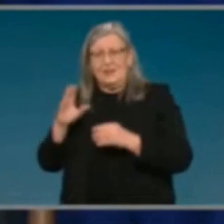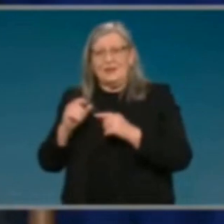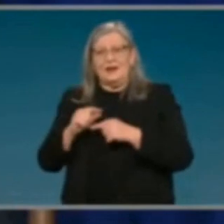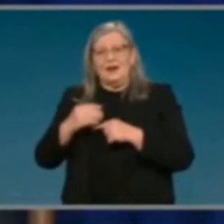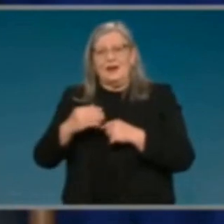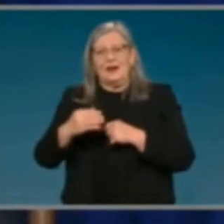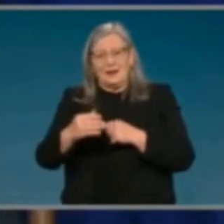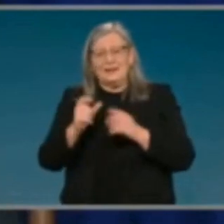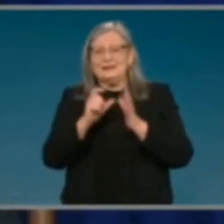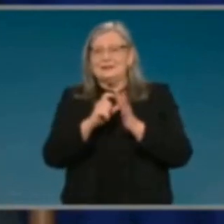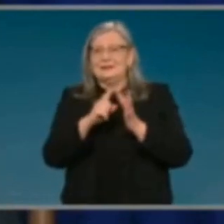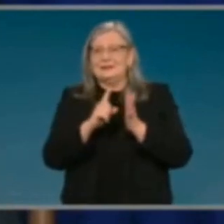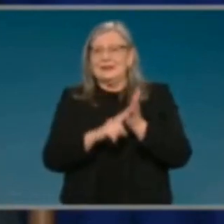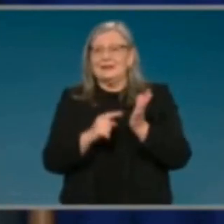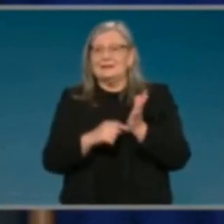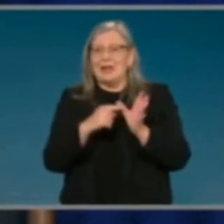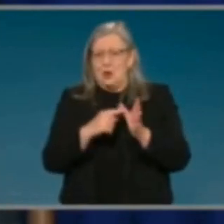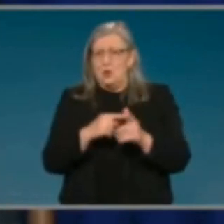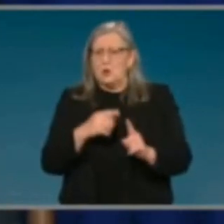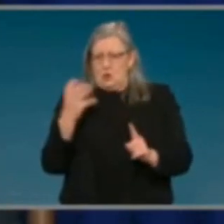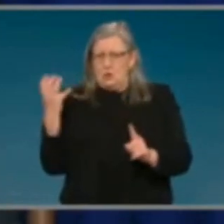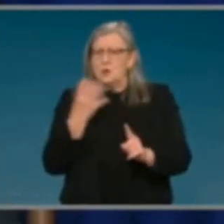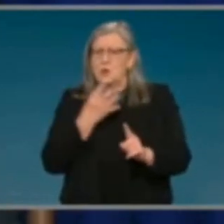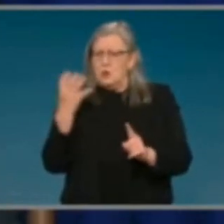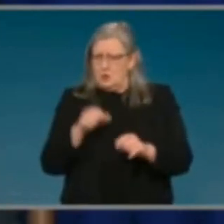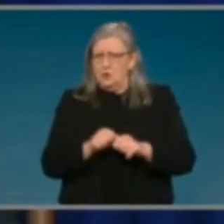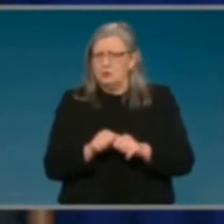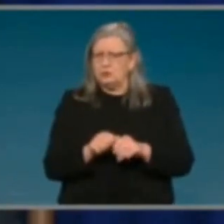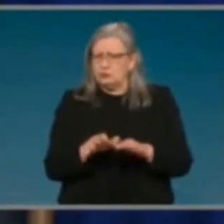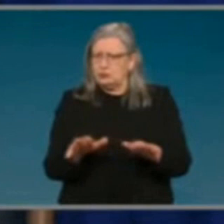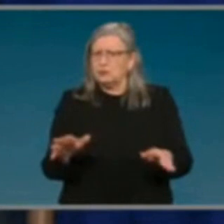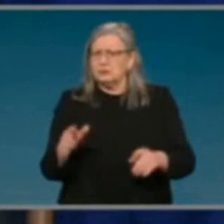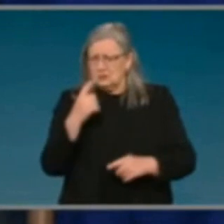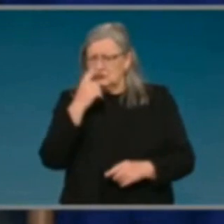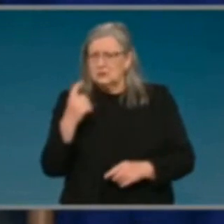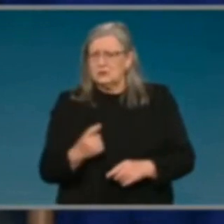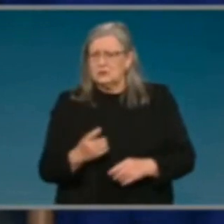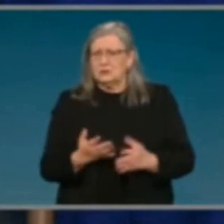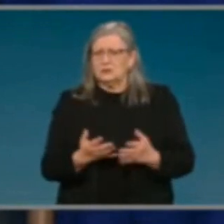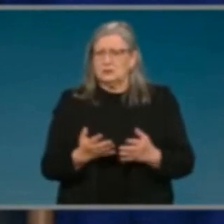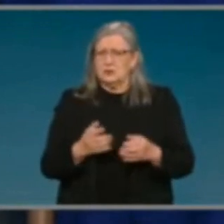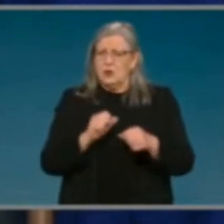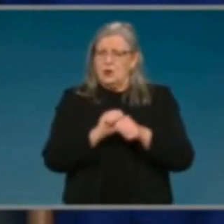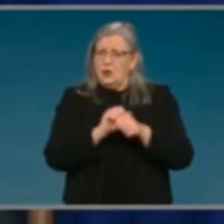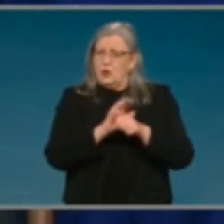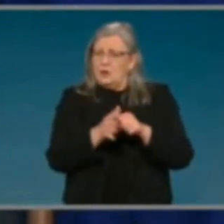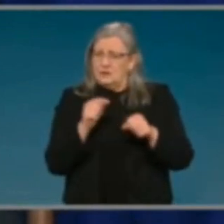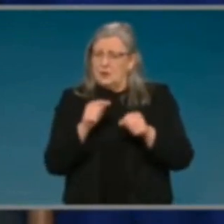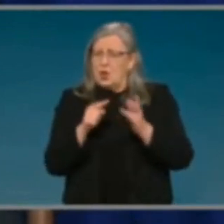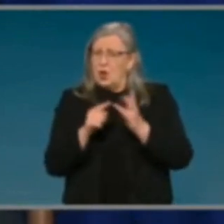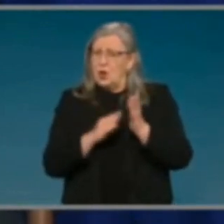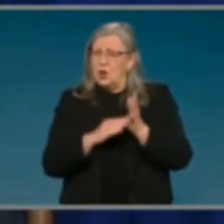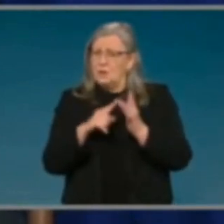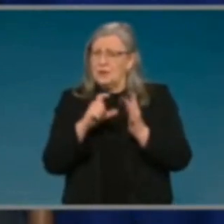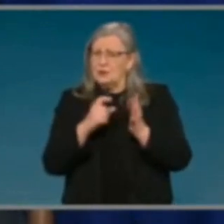to anything. So we're still in that gathering stage at the moment on the issues of major interest. And what are